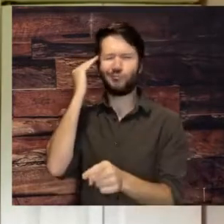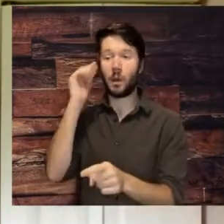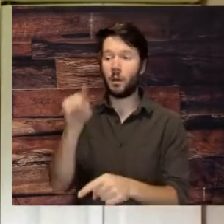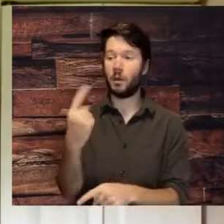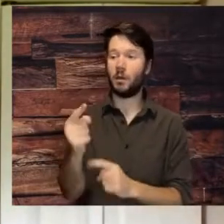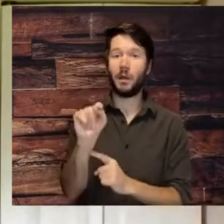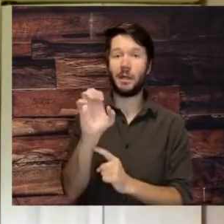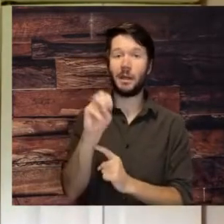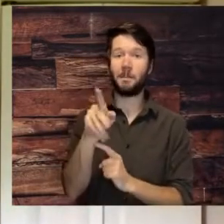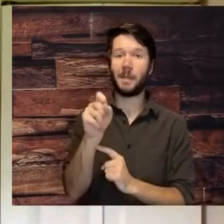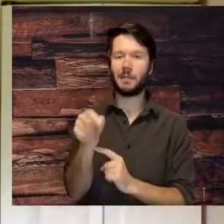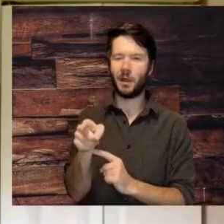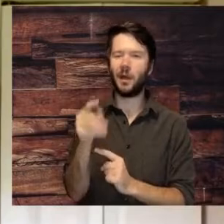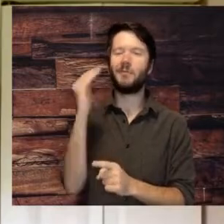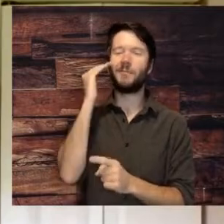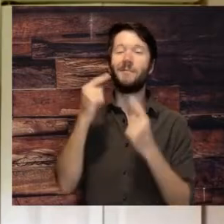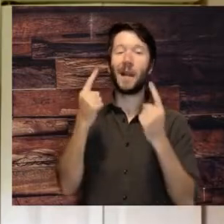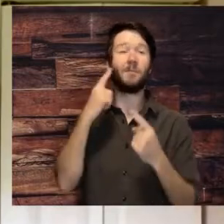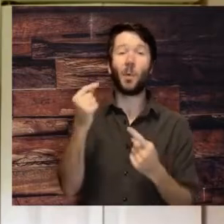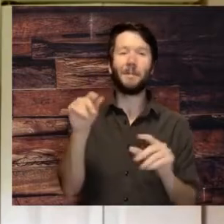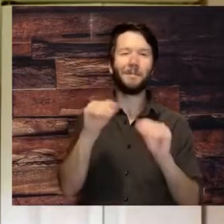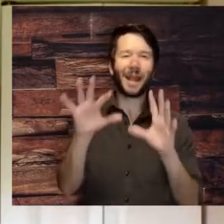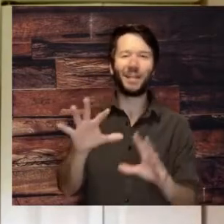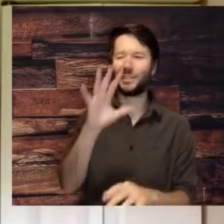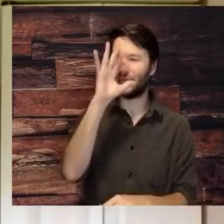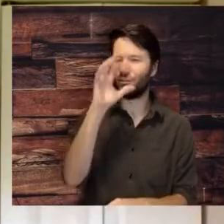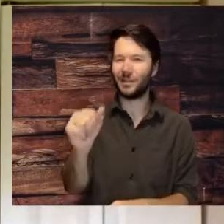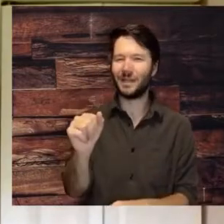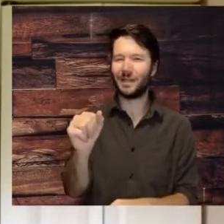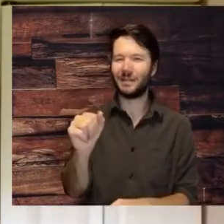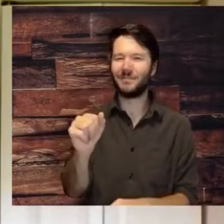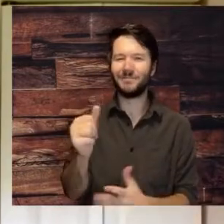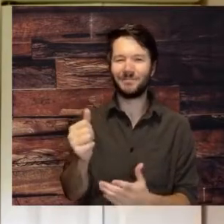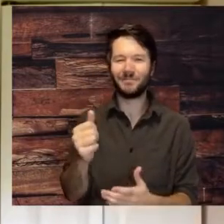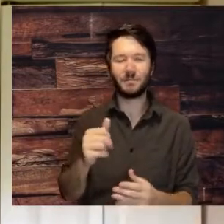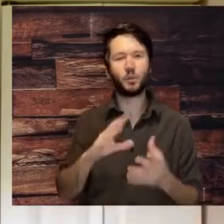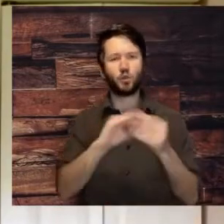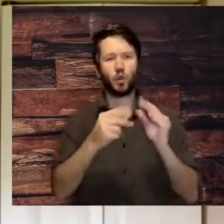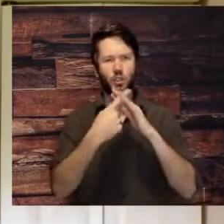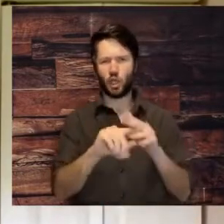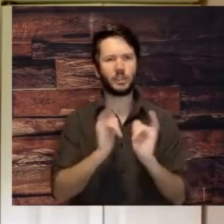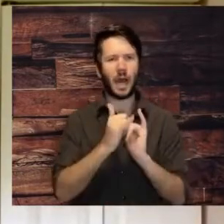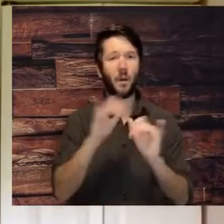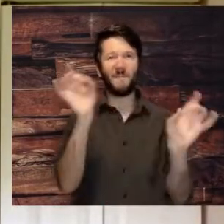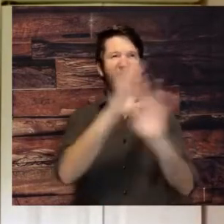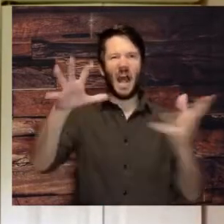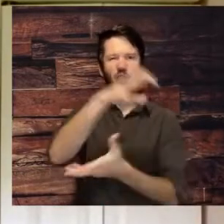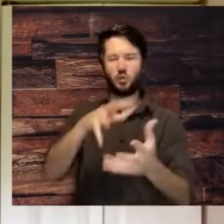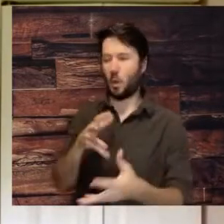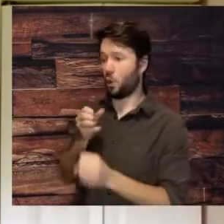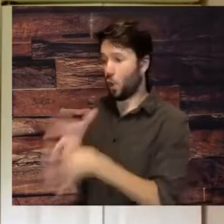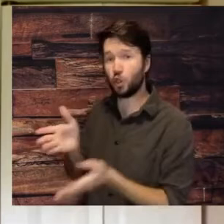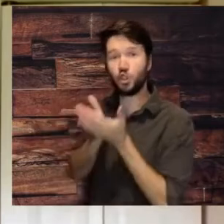plays are well known, but even among those, the Tempest is famous for all of its magic and intrigue. The story starts